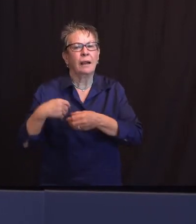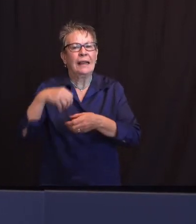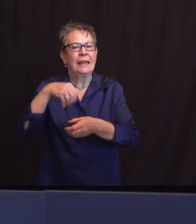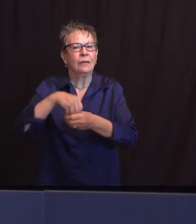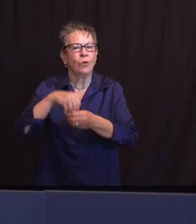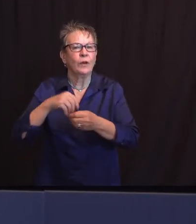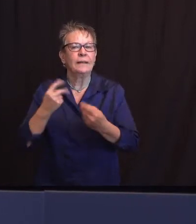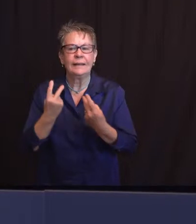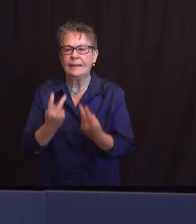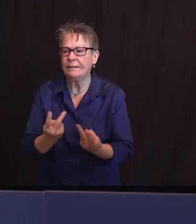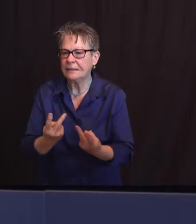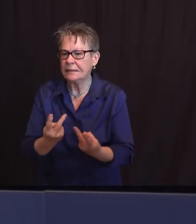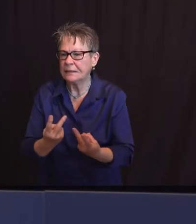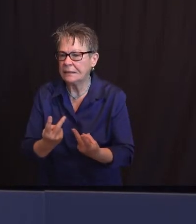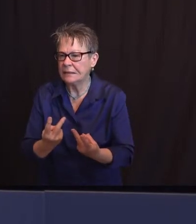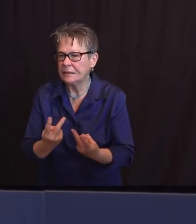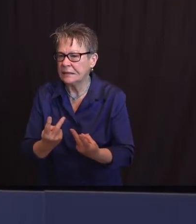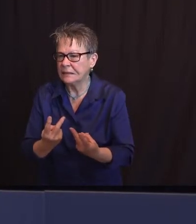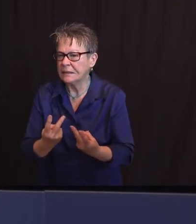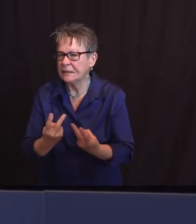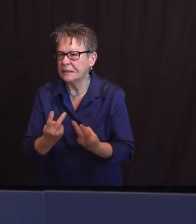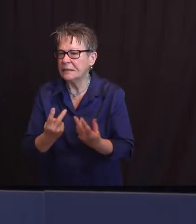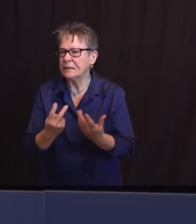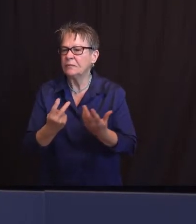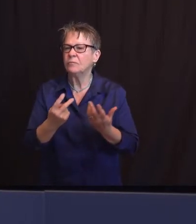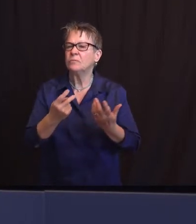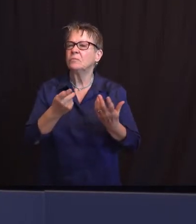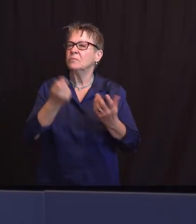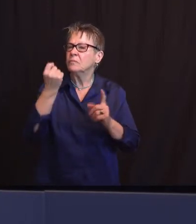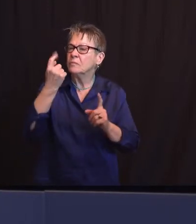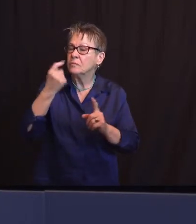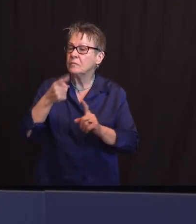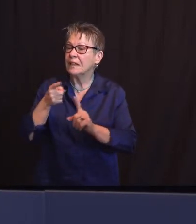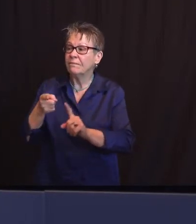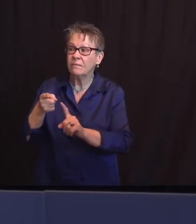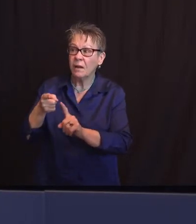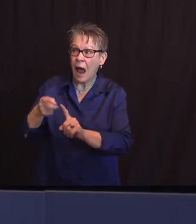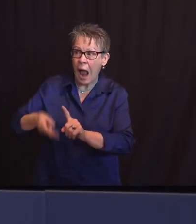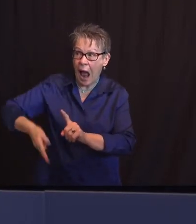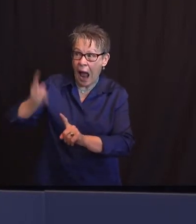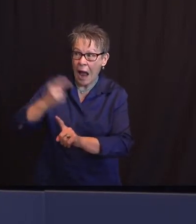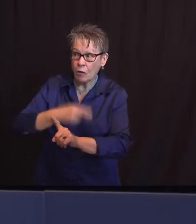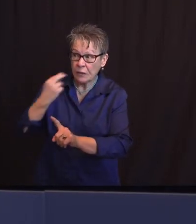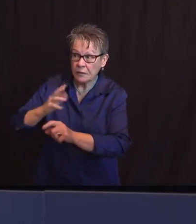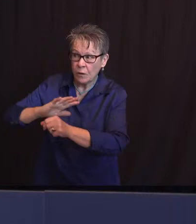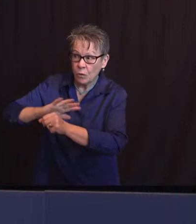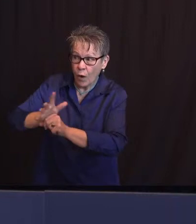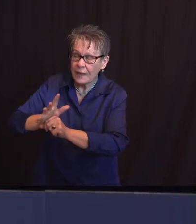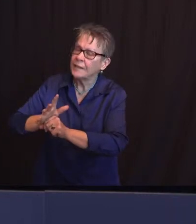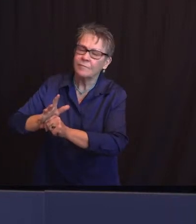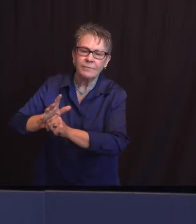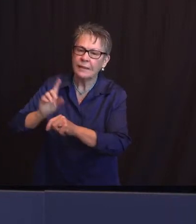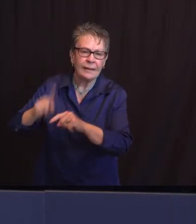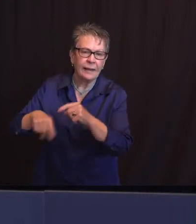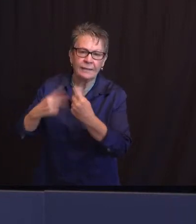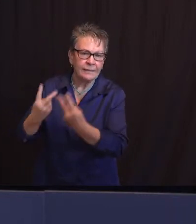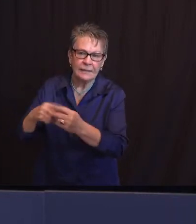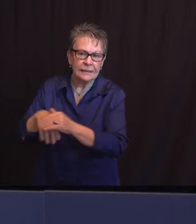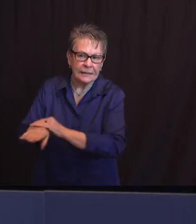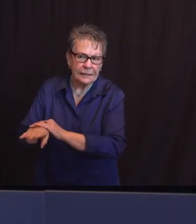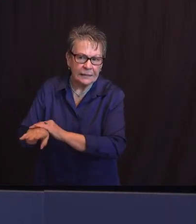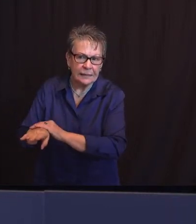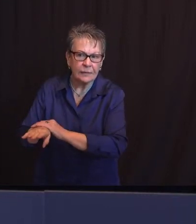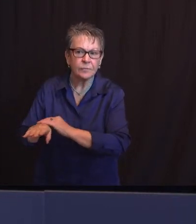limited due to a high risk of COVID-19 transmission. Long-term care facilities in regions with low